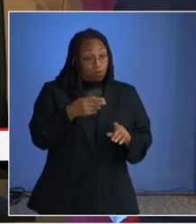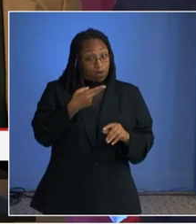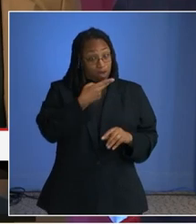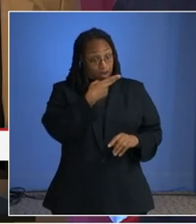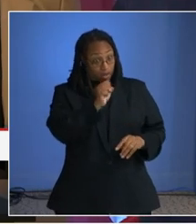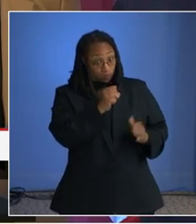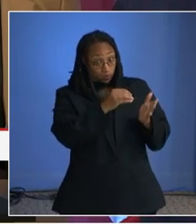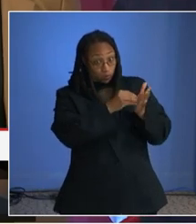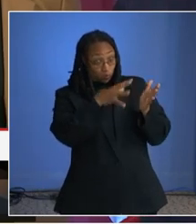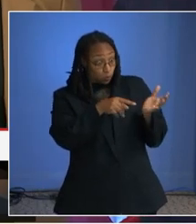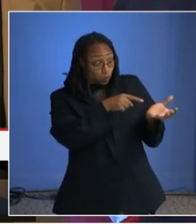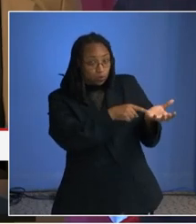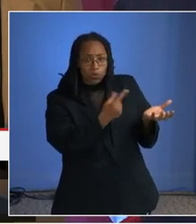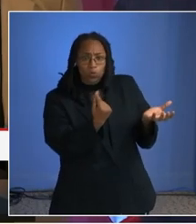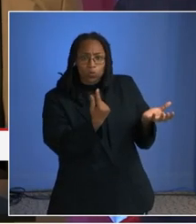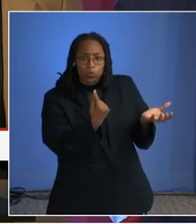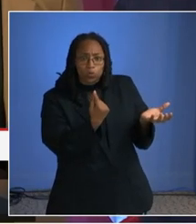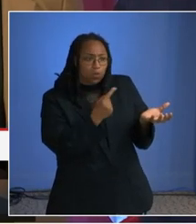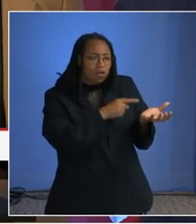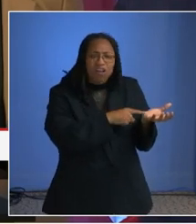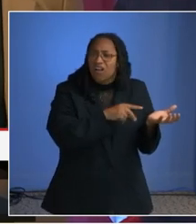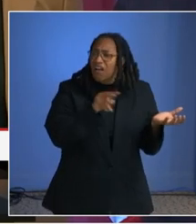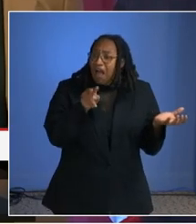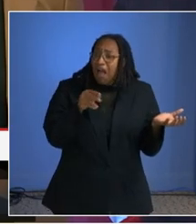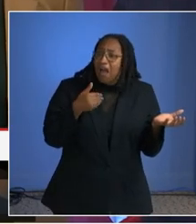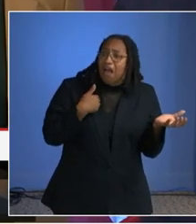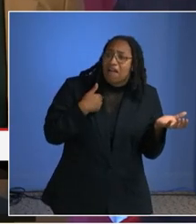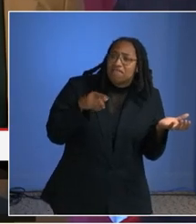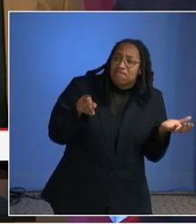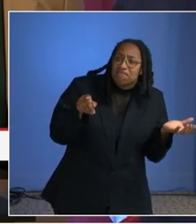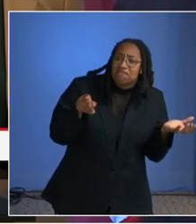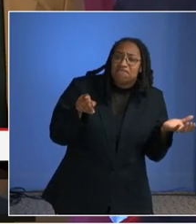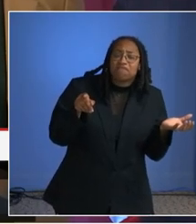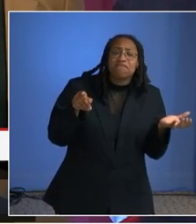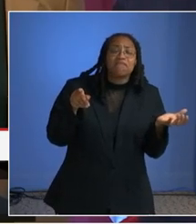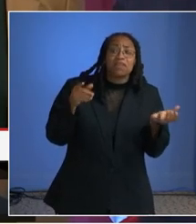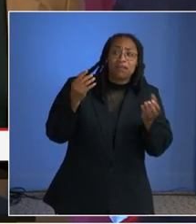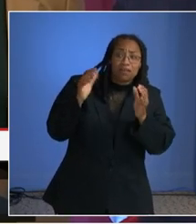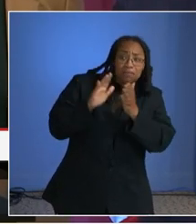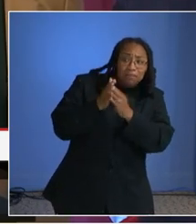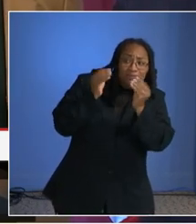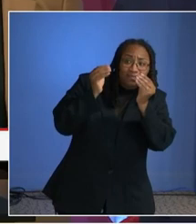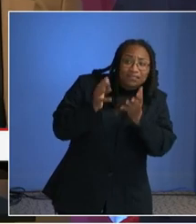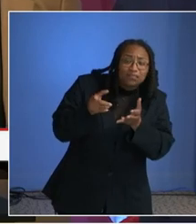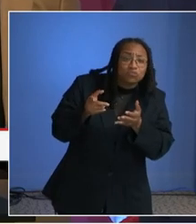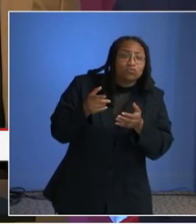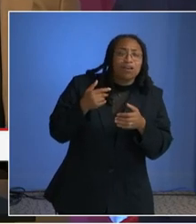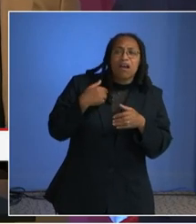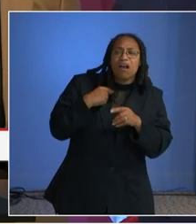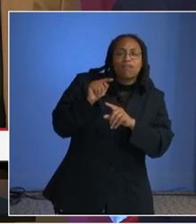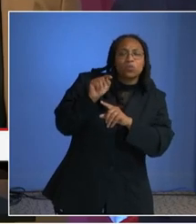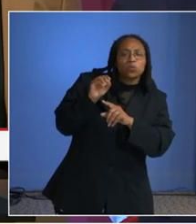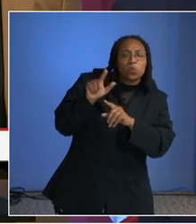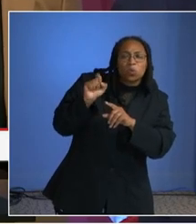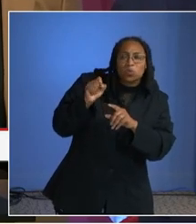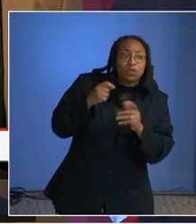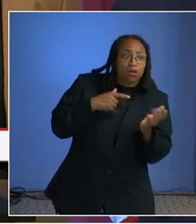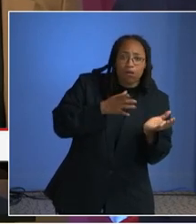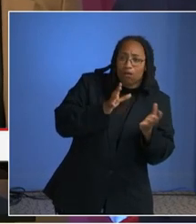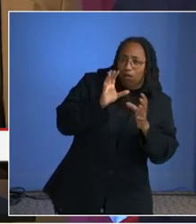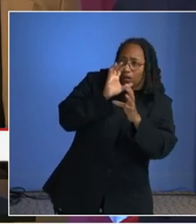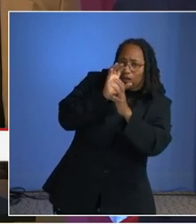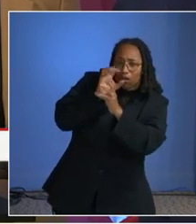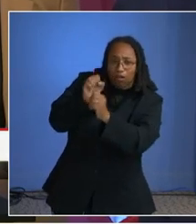explore education as a profession. Our state agency this year is launching a teacher apprenticeship program where you can